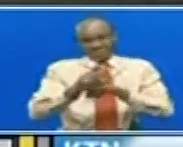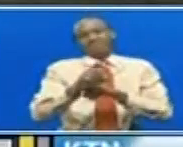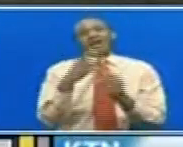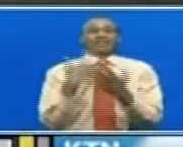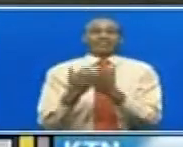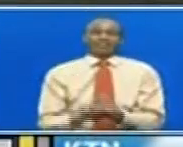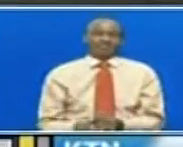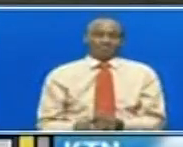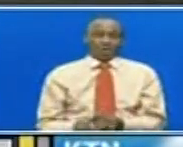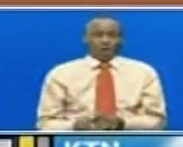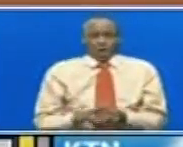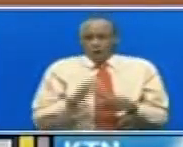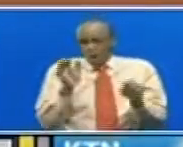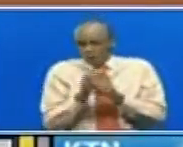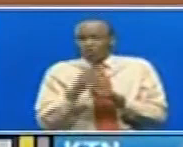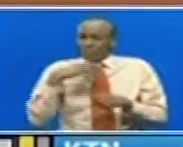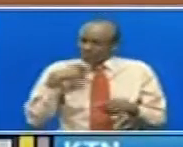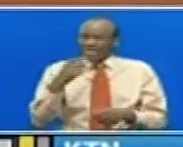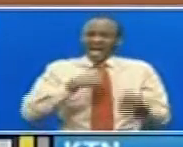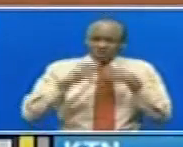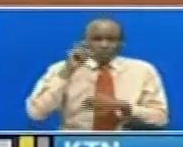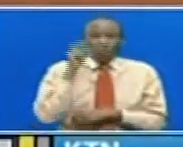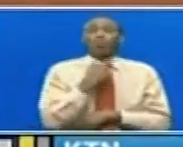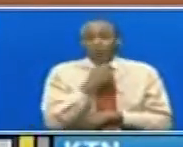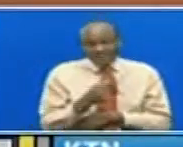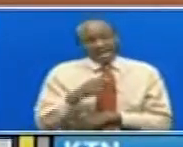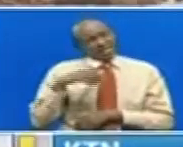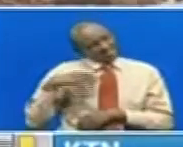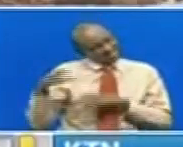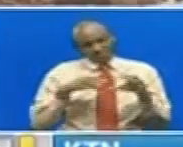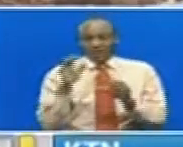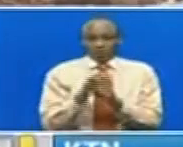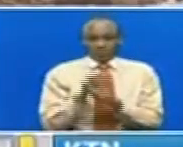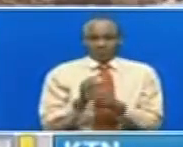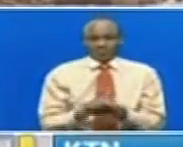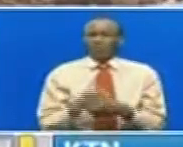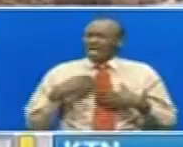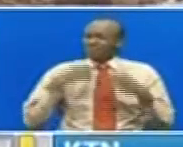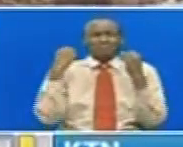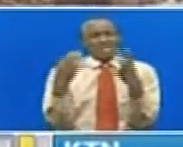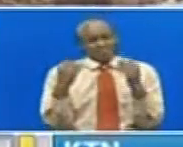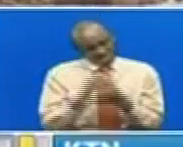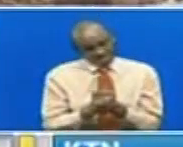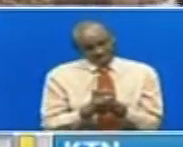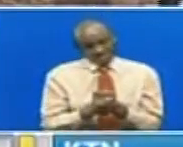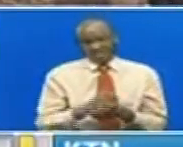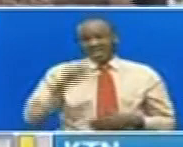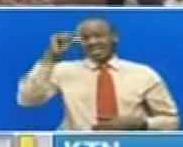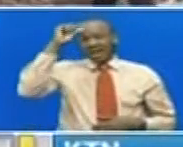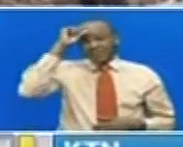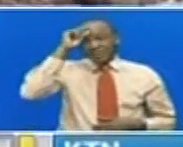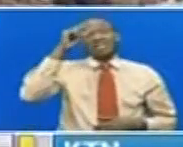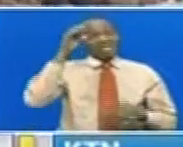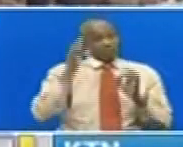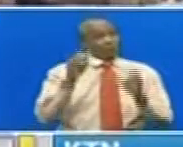also want more than just action on those who have brought them untold suffering. Ziko mbinu nyingi, kama serikali